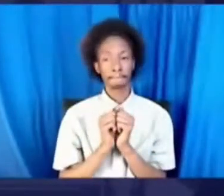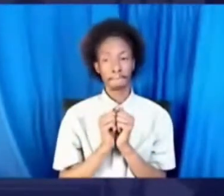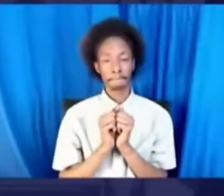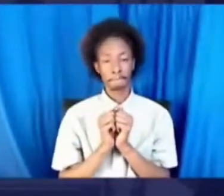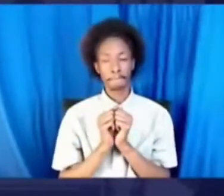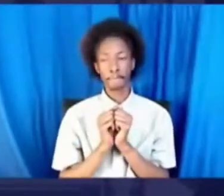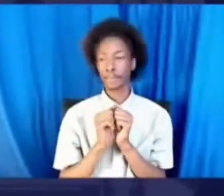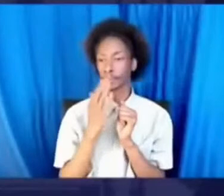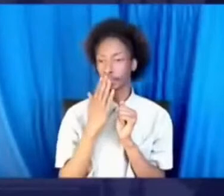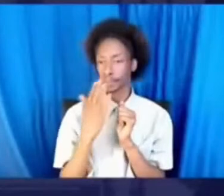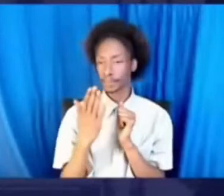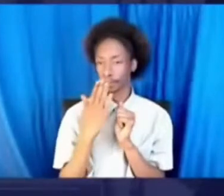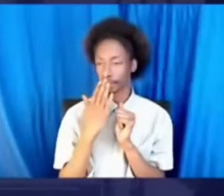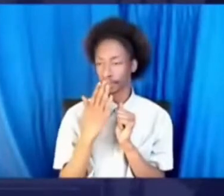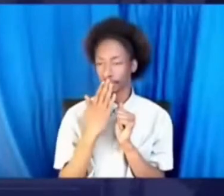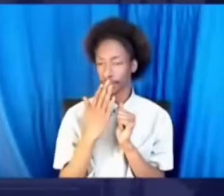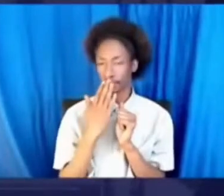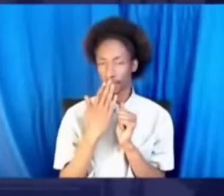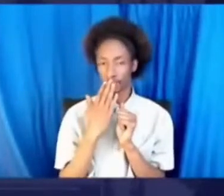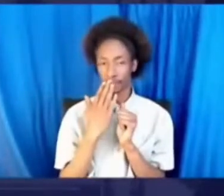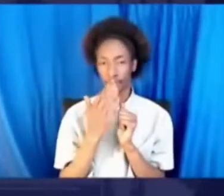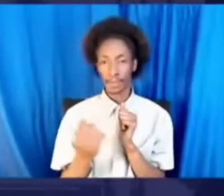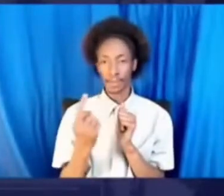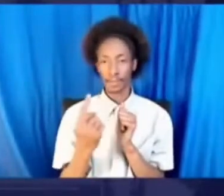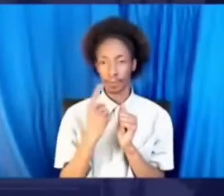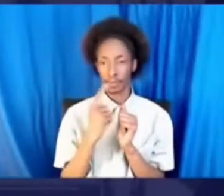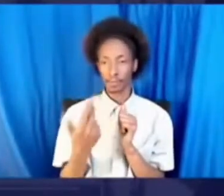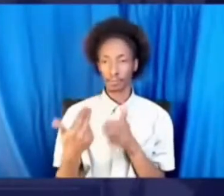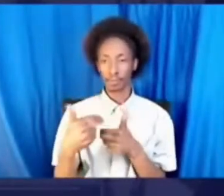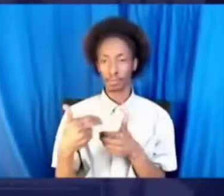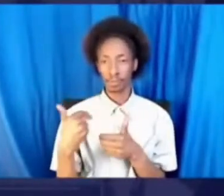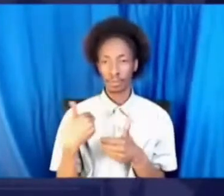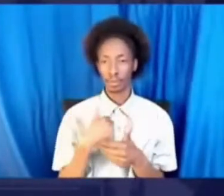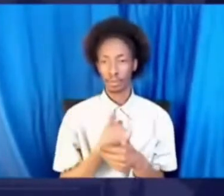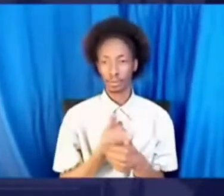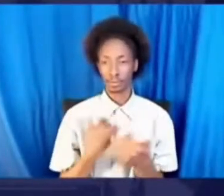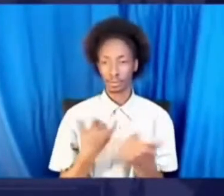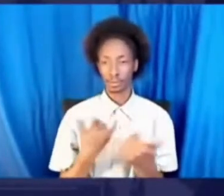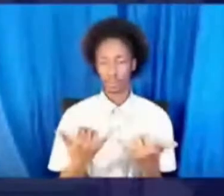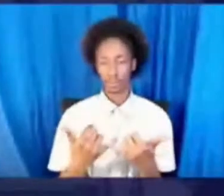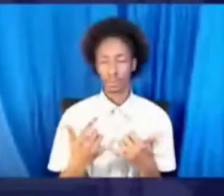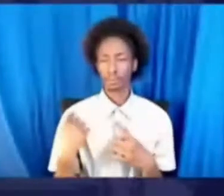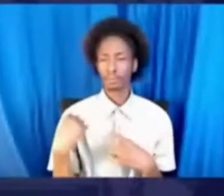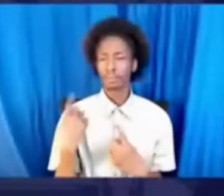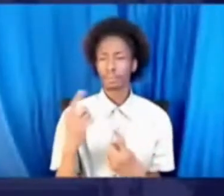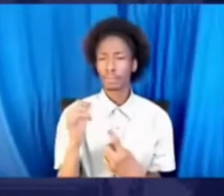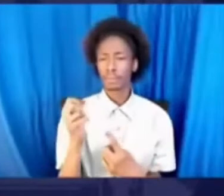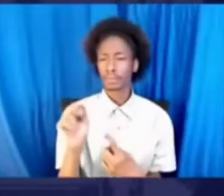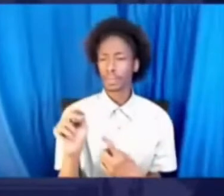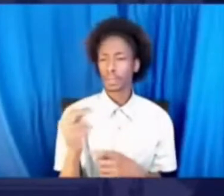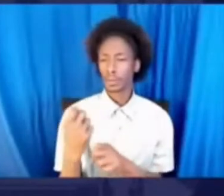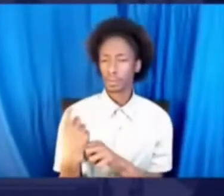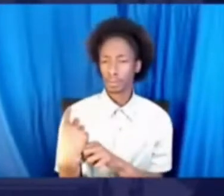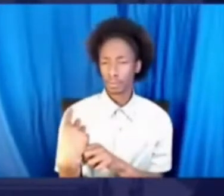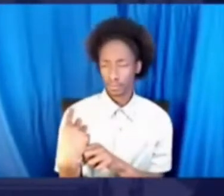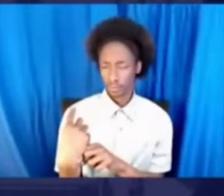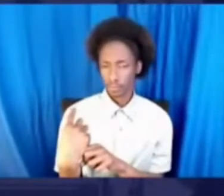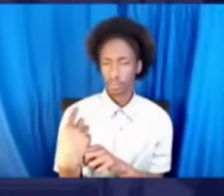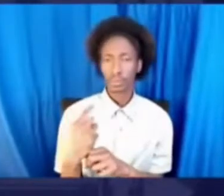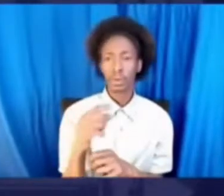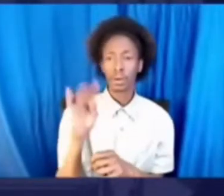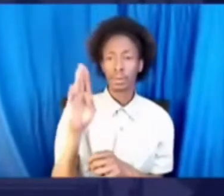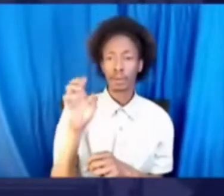Thank you very much, everyone, for joining us today. Since January of last year, the